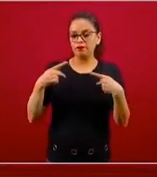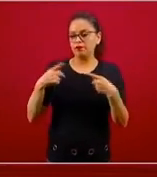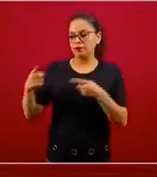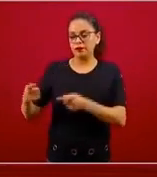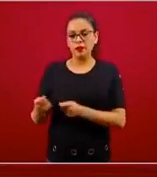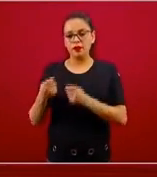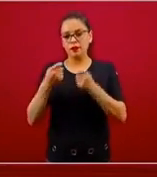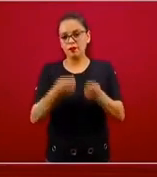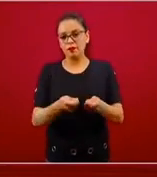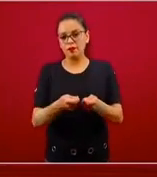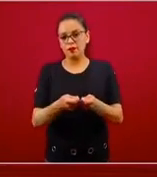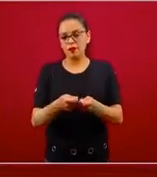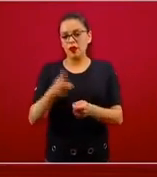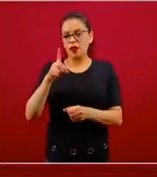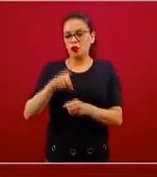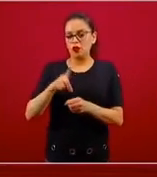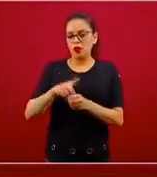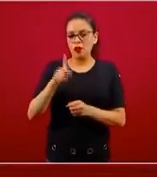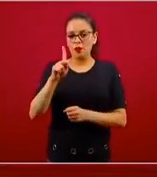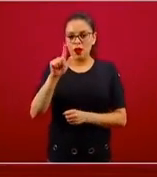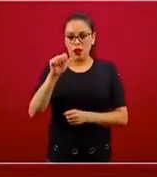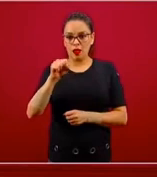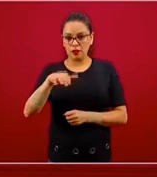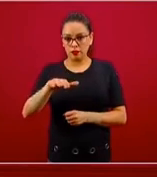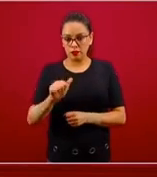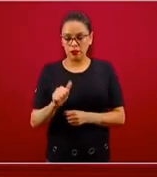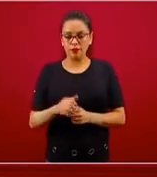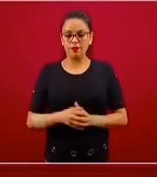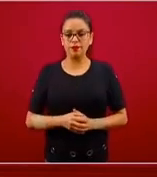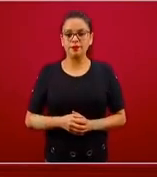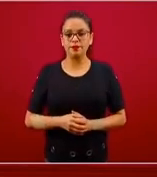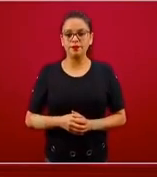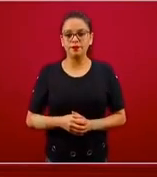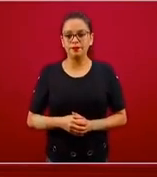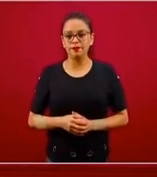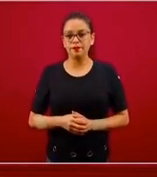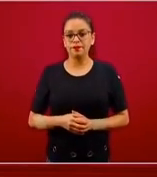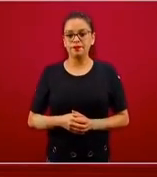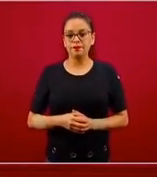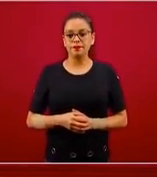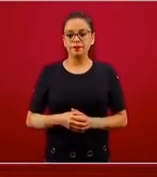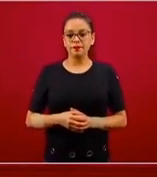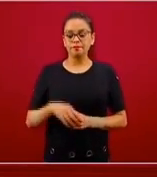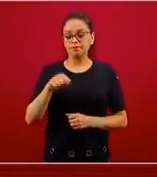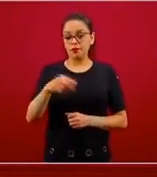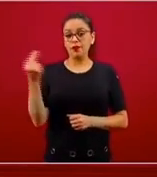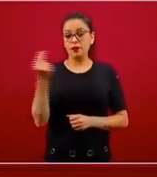needs to. But we do need plasma donors.